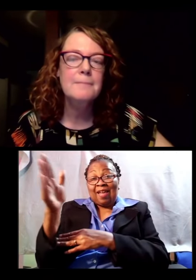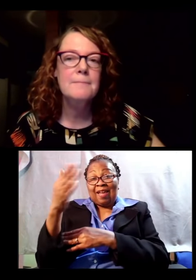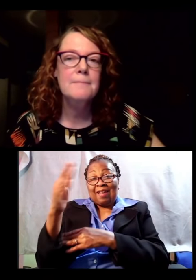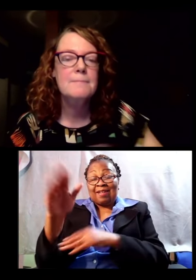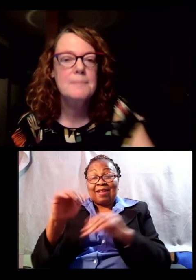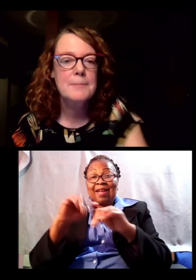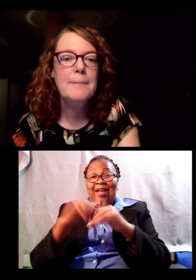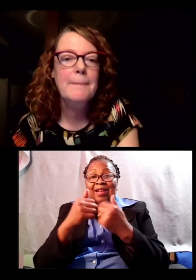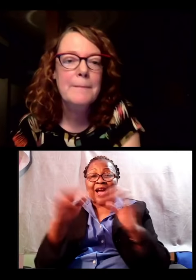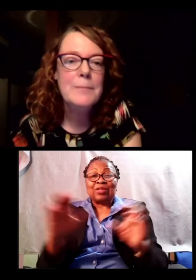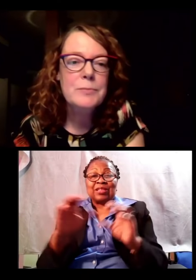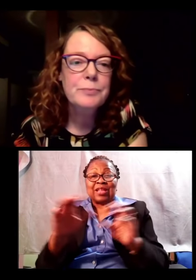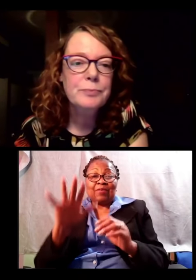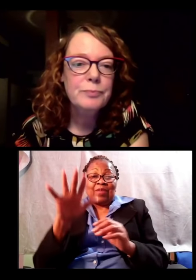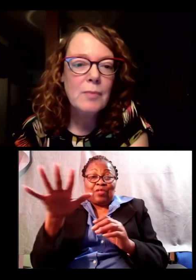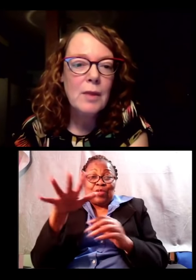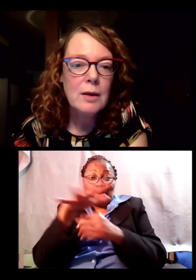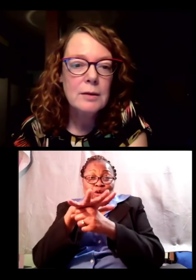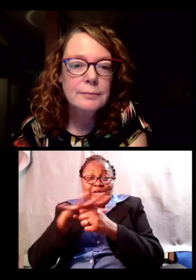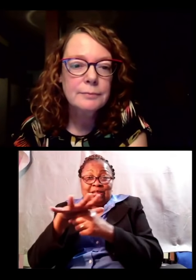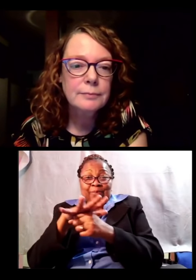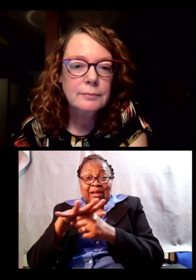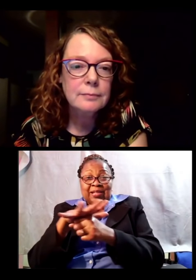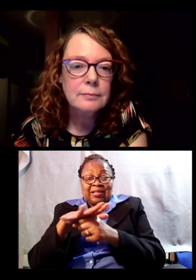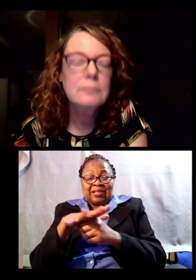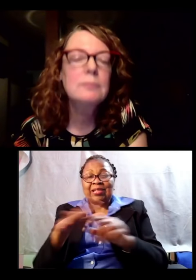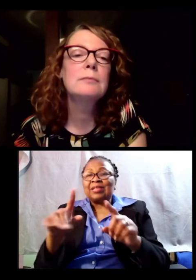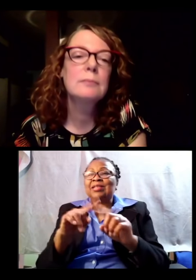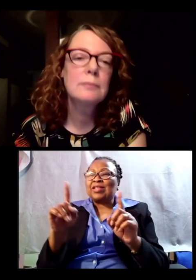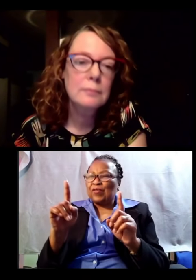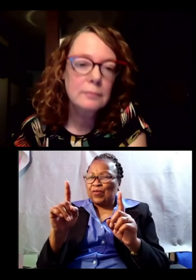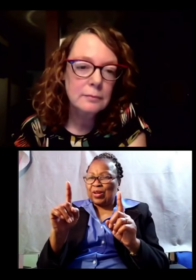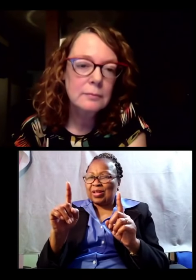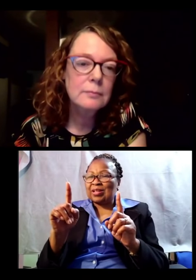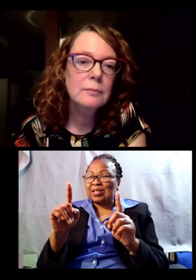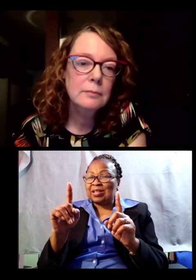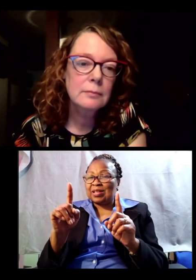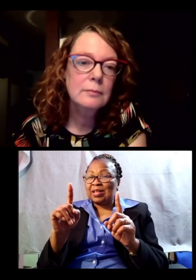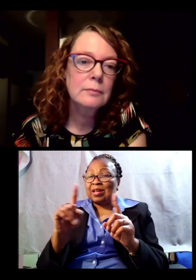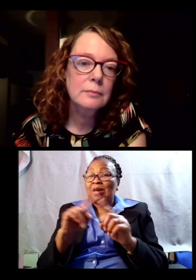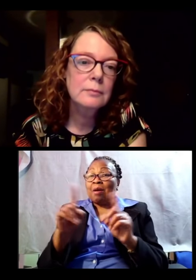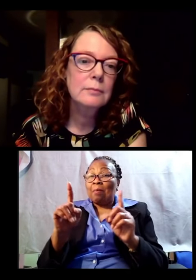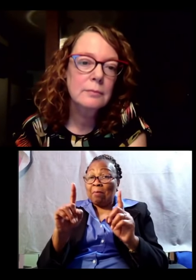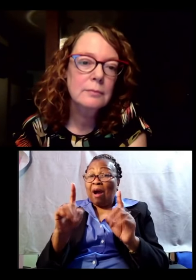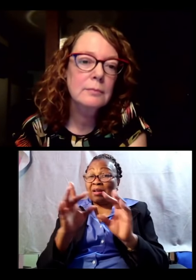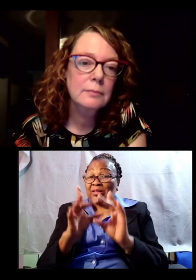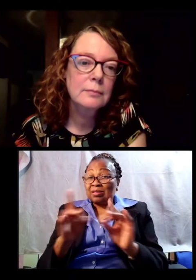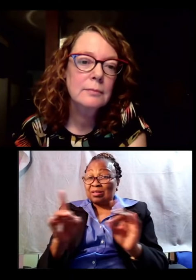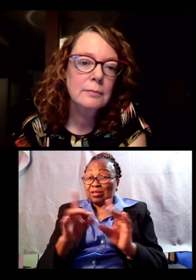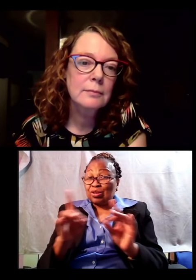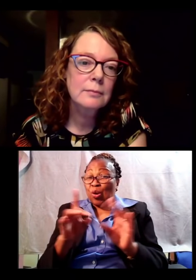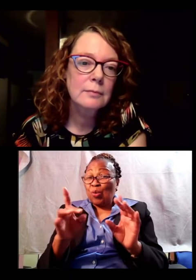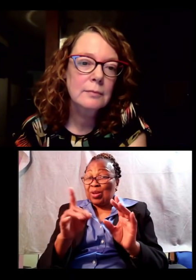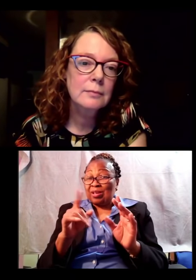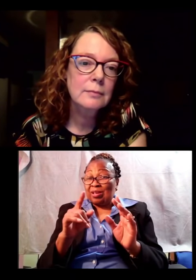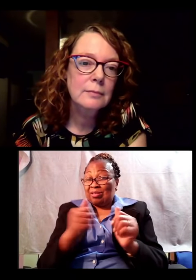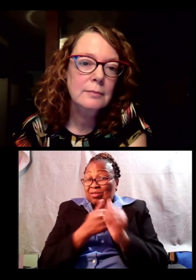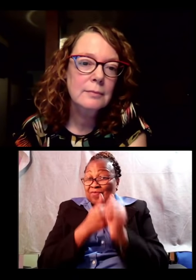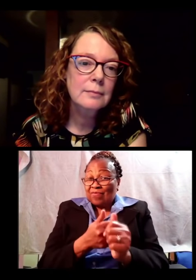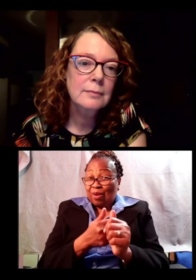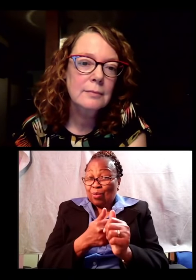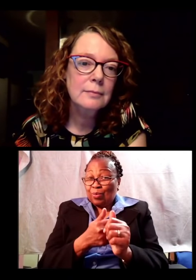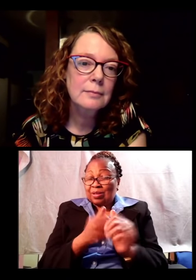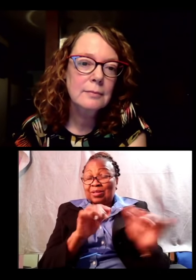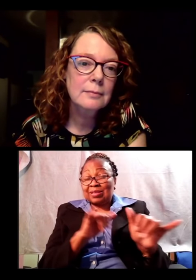the space, it's different. But the playbook is pretty much the same. And one thing that